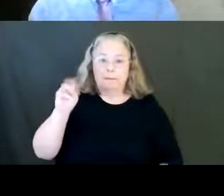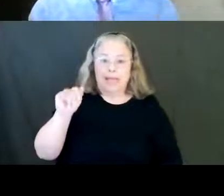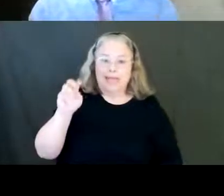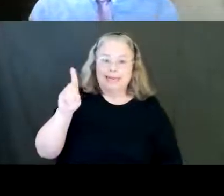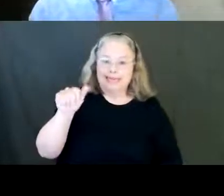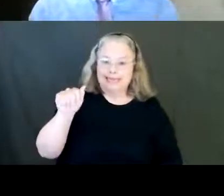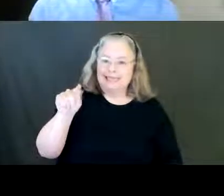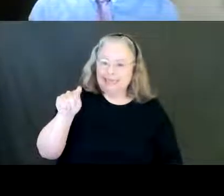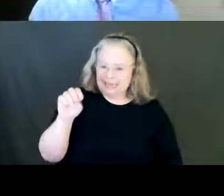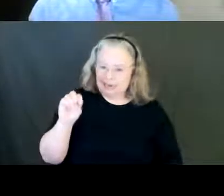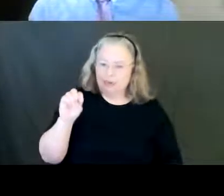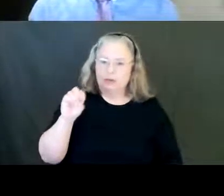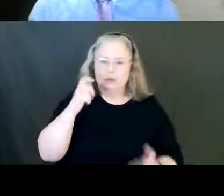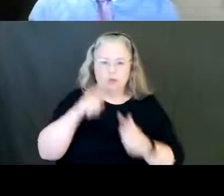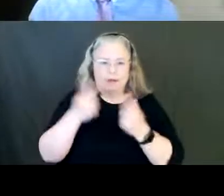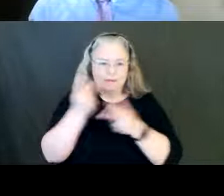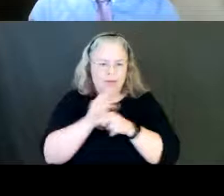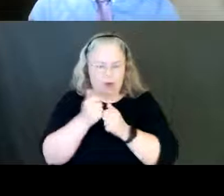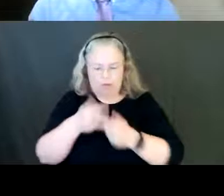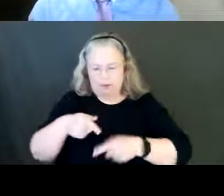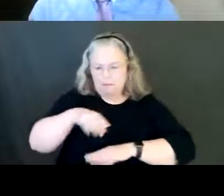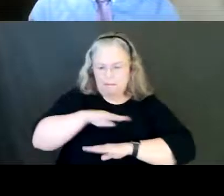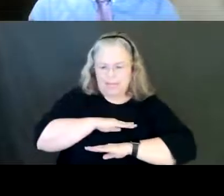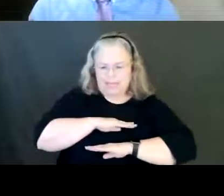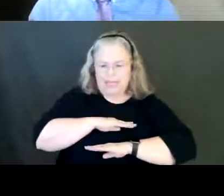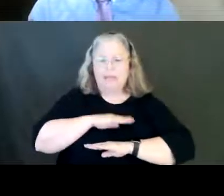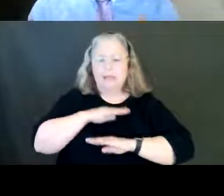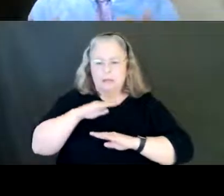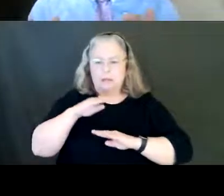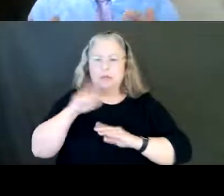meet those requirements in a way that are